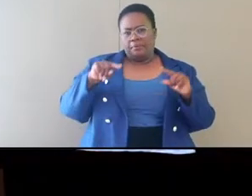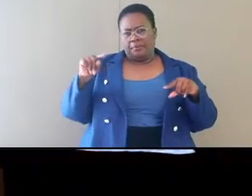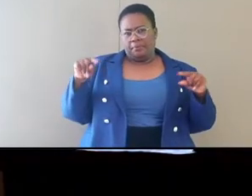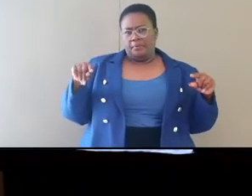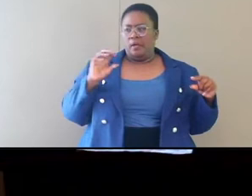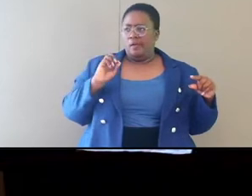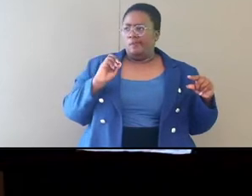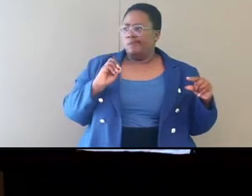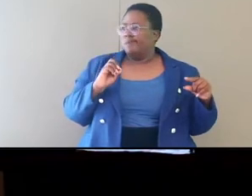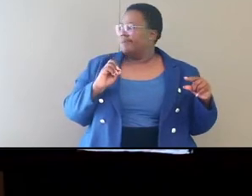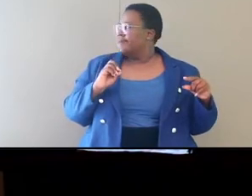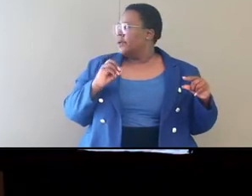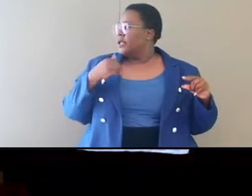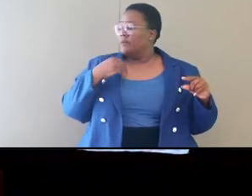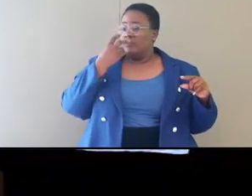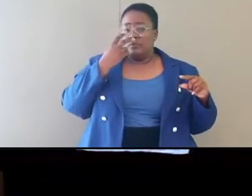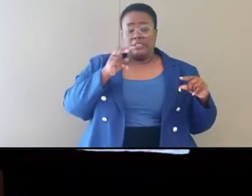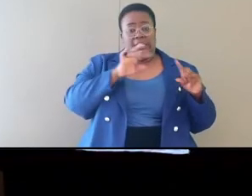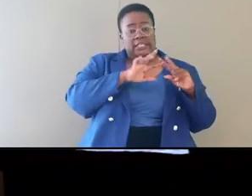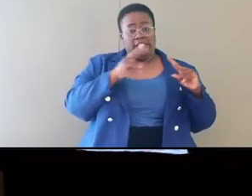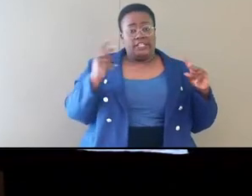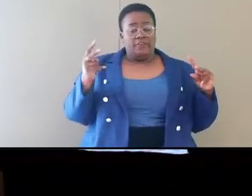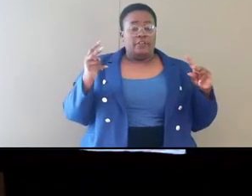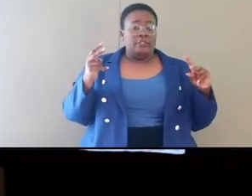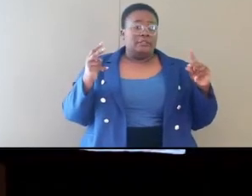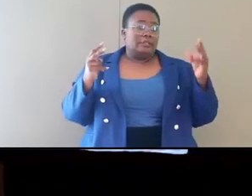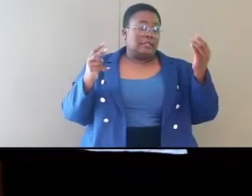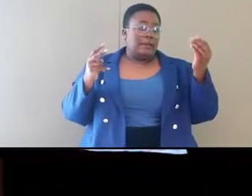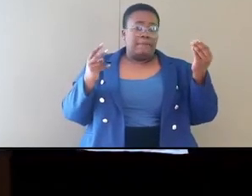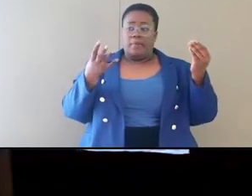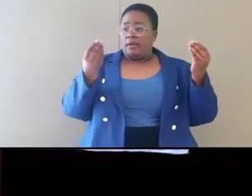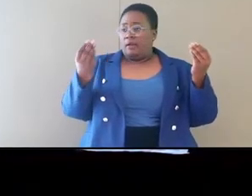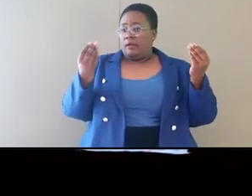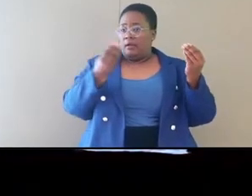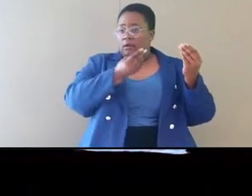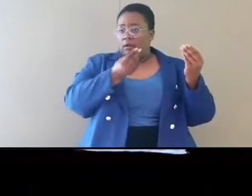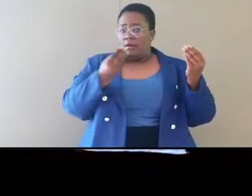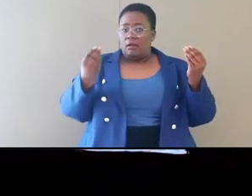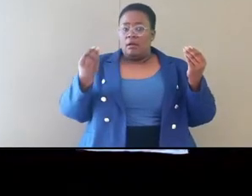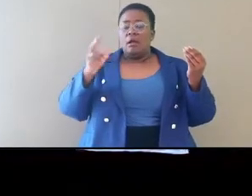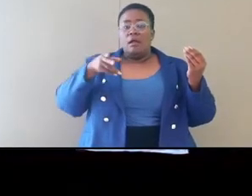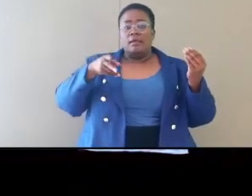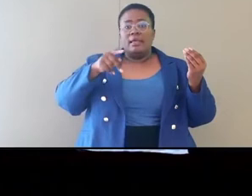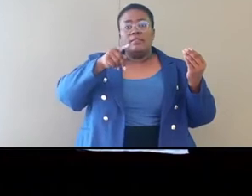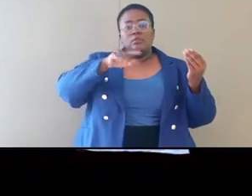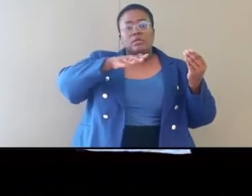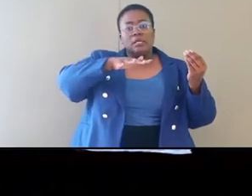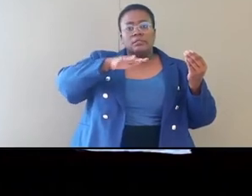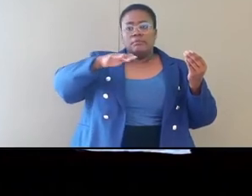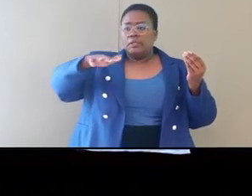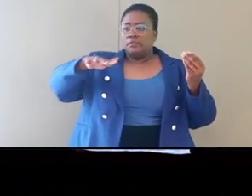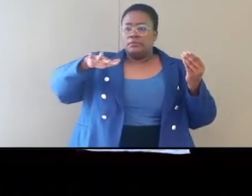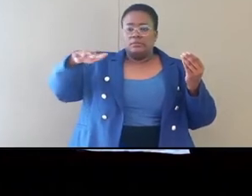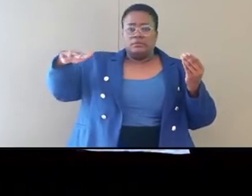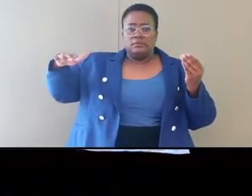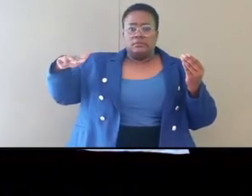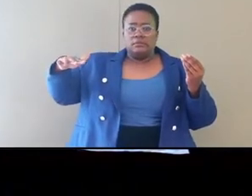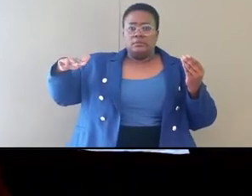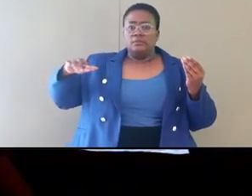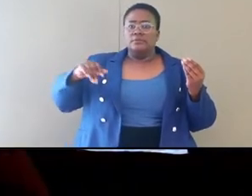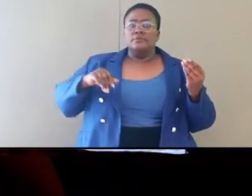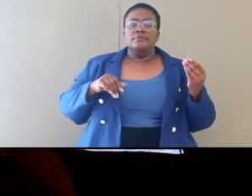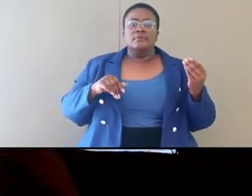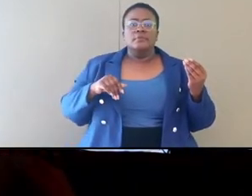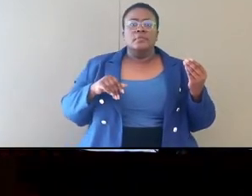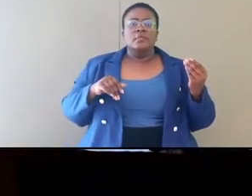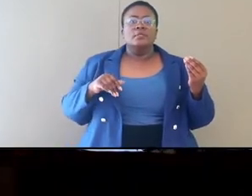plot, if you look at the different values of the grants, which are also estimates, in a way, of the cost of that complementary money that people